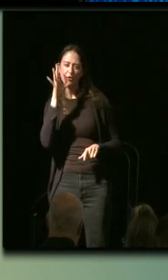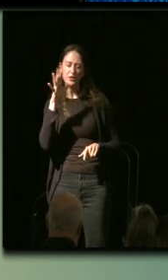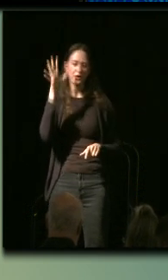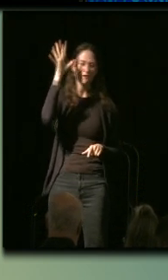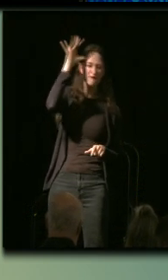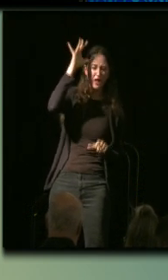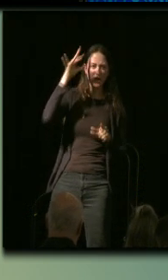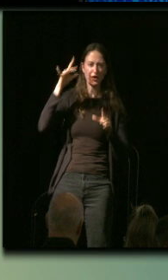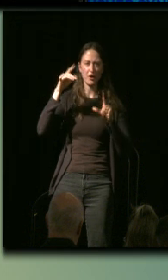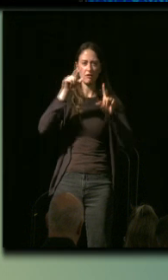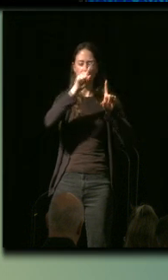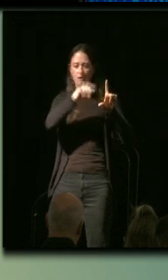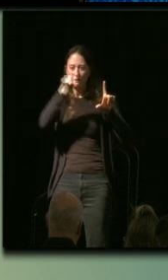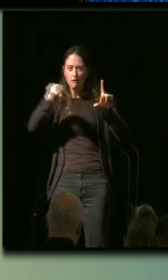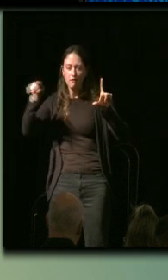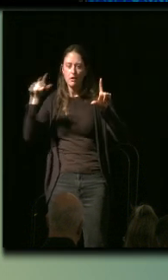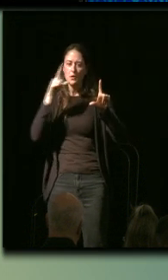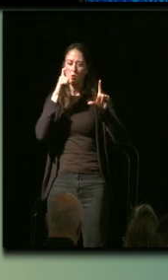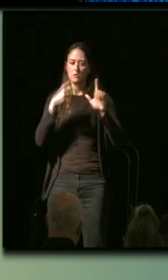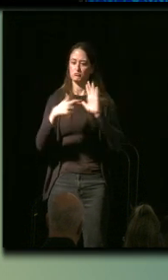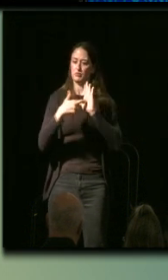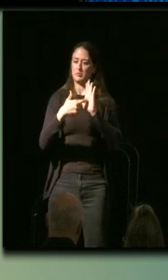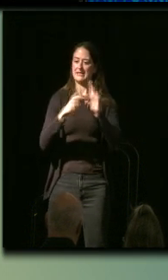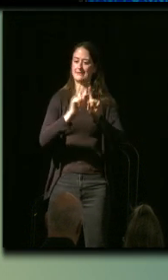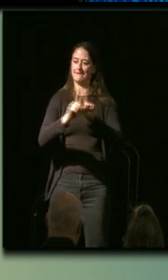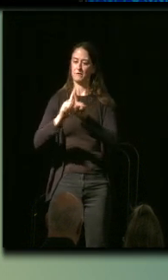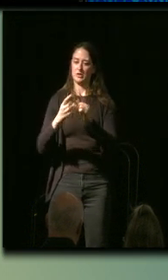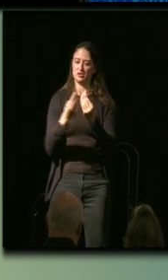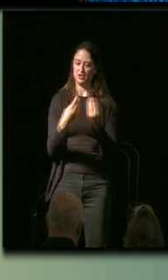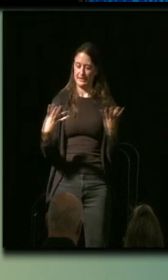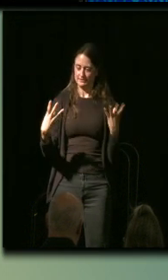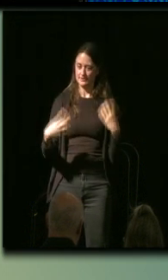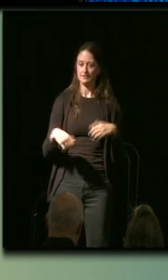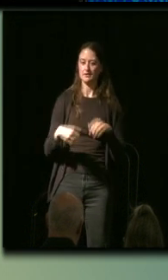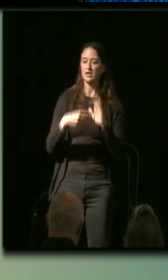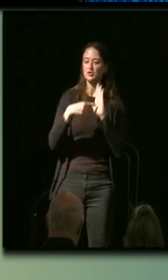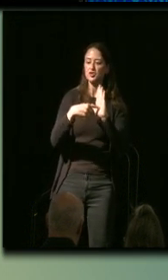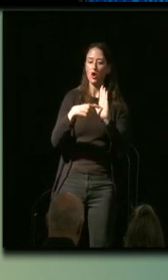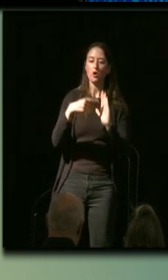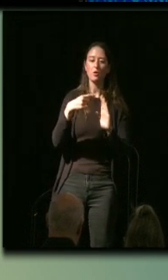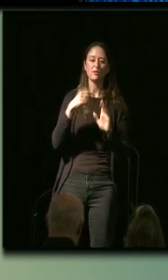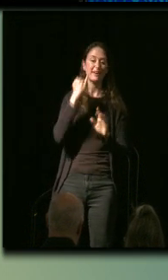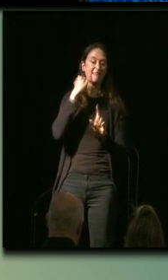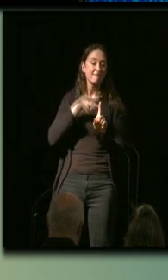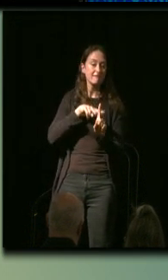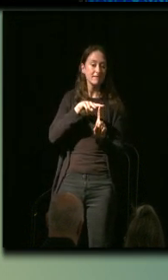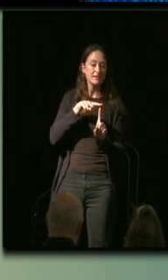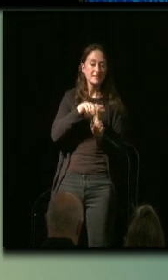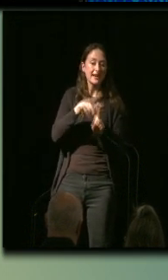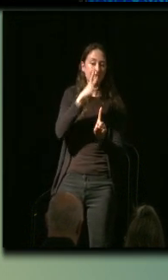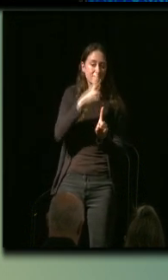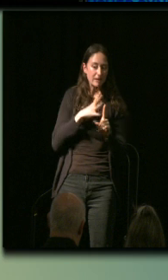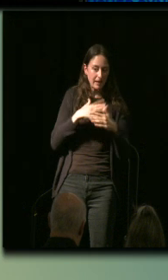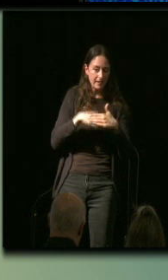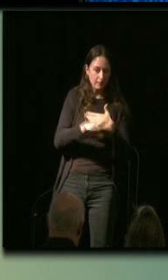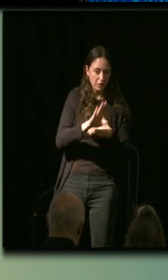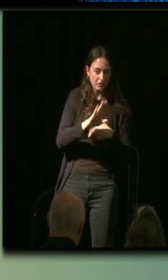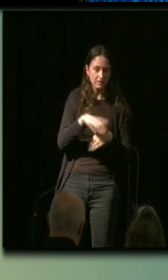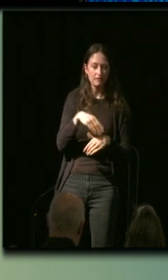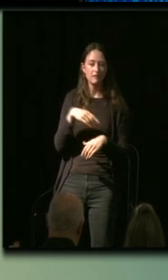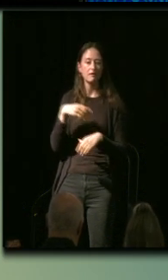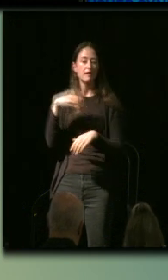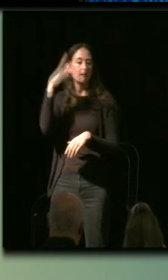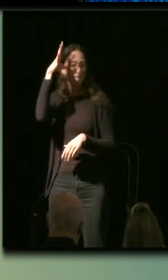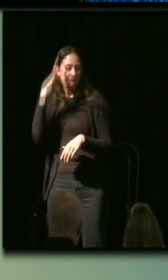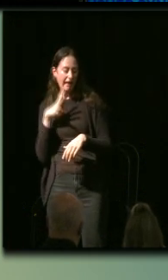those who are assigned female at birth, the squares represent males. Please note that family ancestry is also documented. Father's